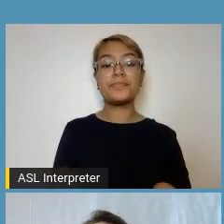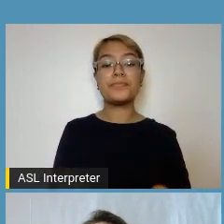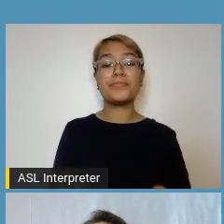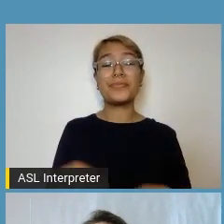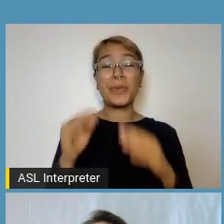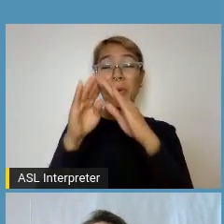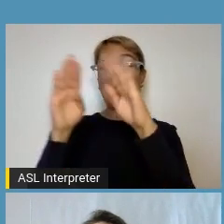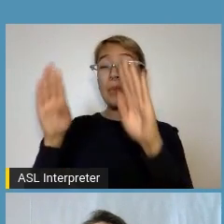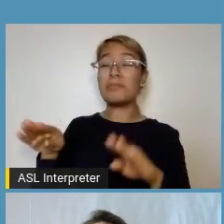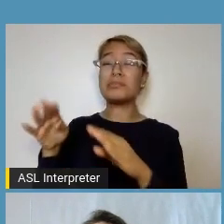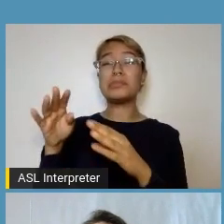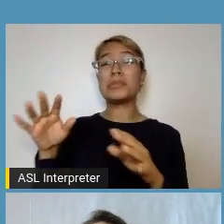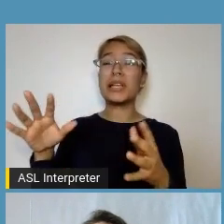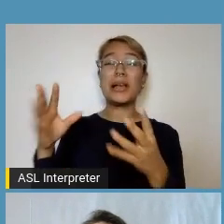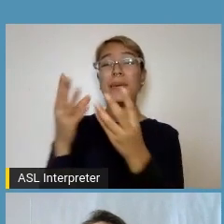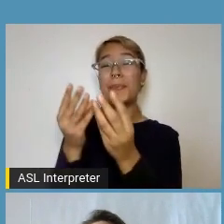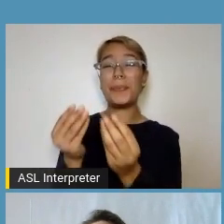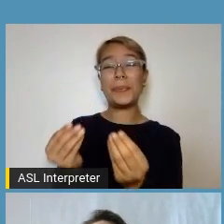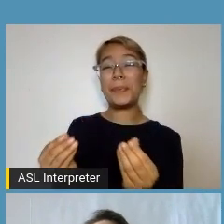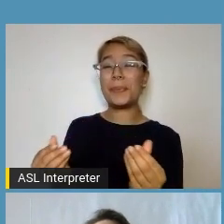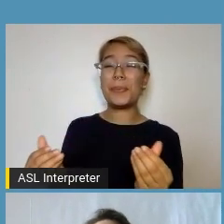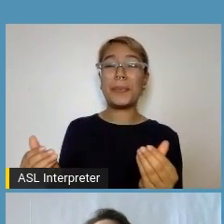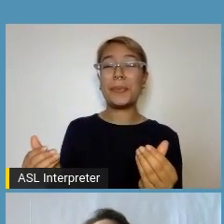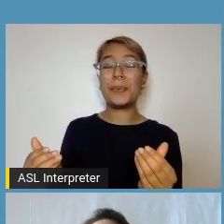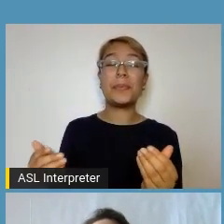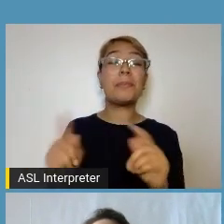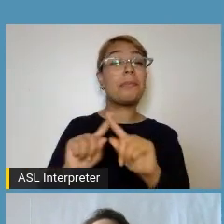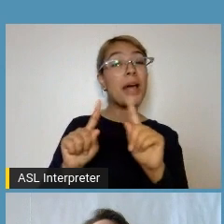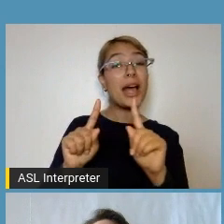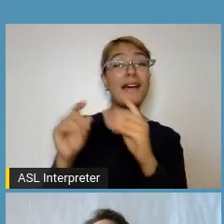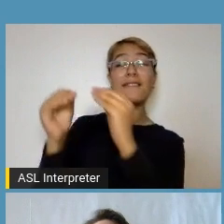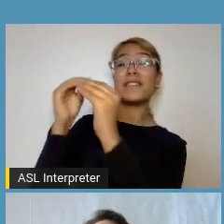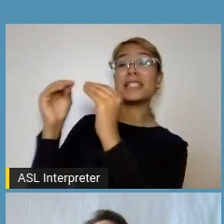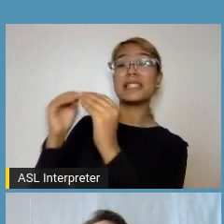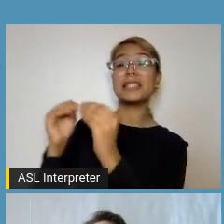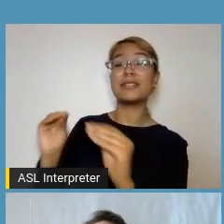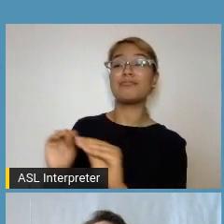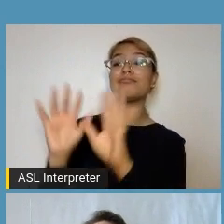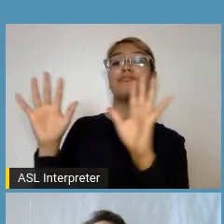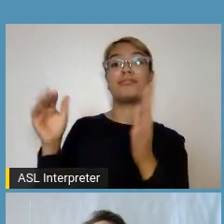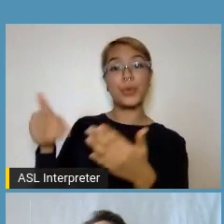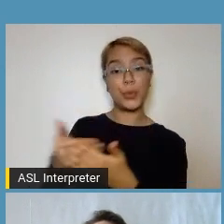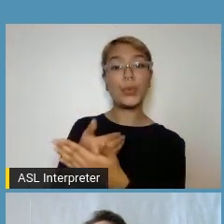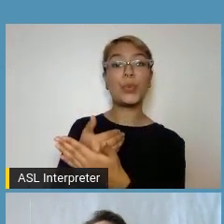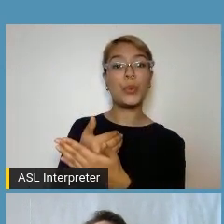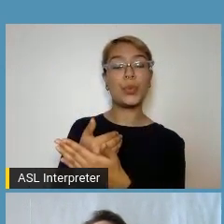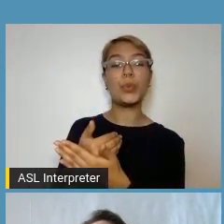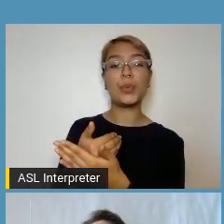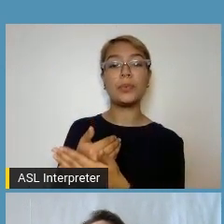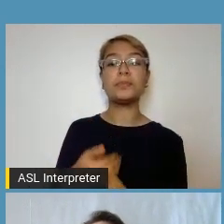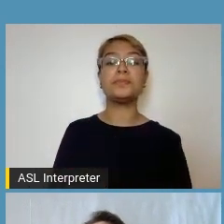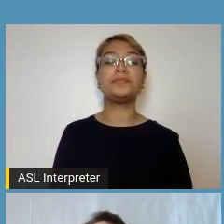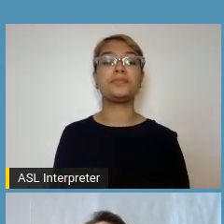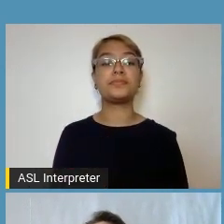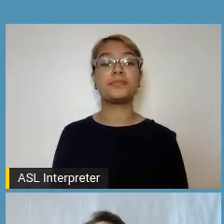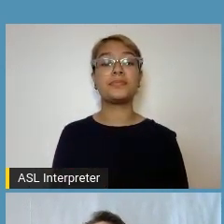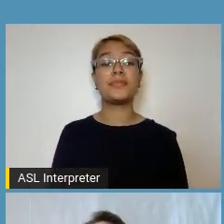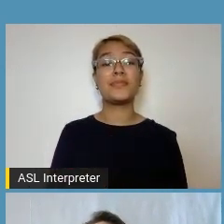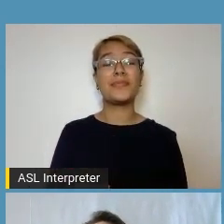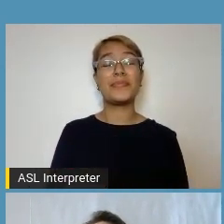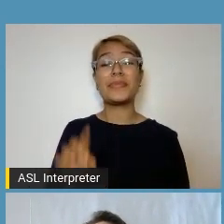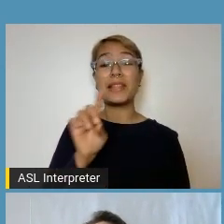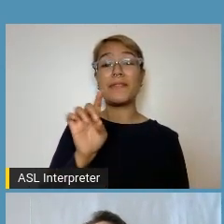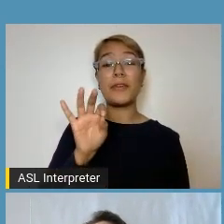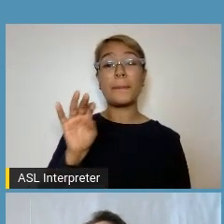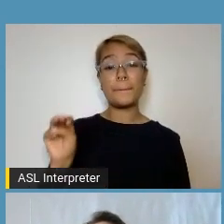the past decades, so renovations and redesign brought it back to the way the farmhouse is presented today. The Dykeman Farmhouse Museum